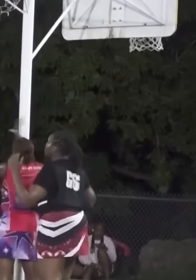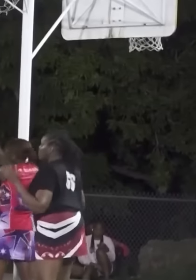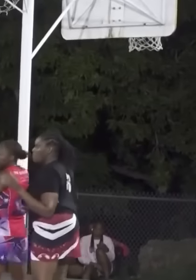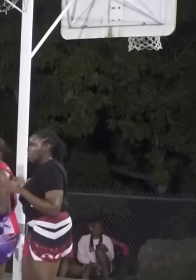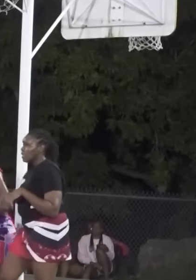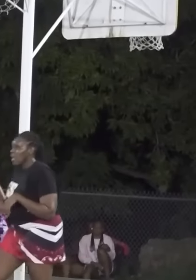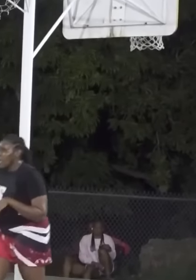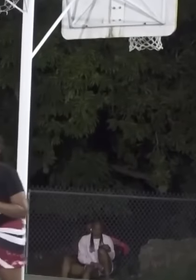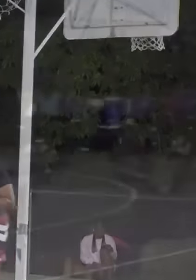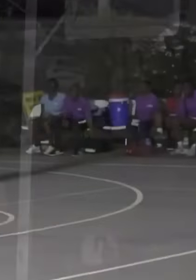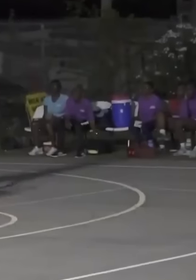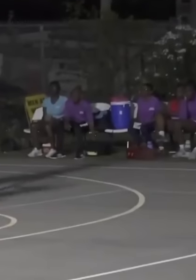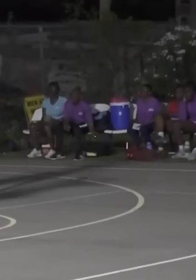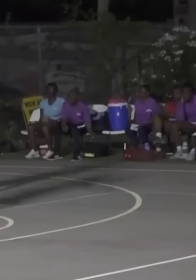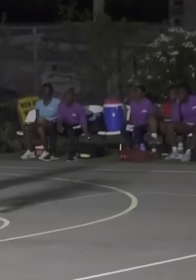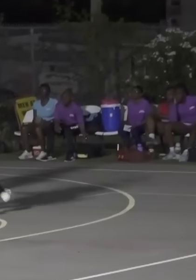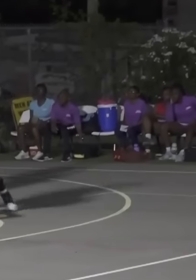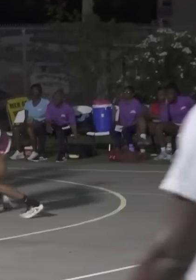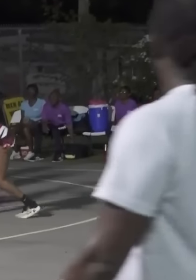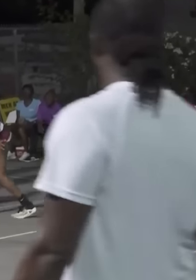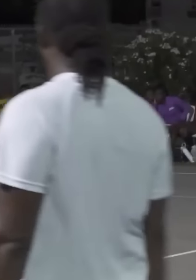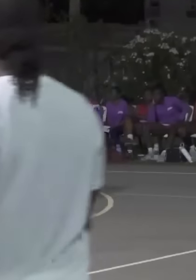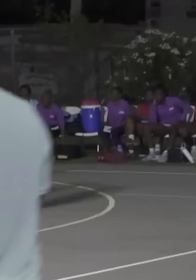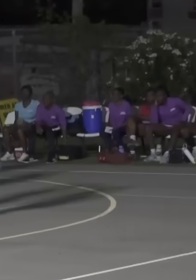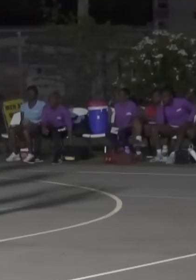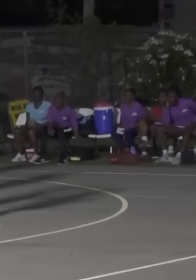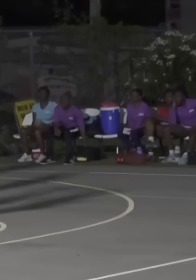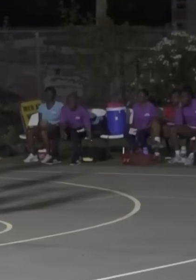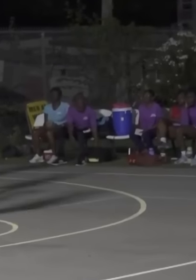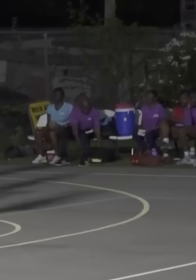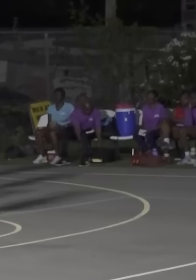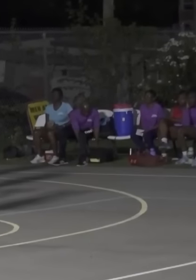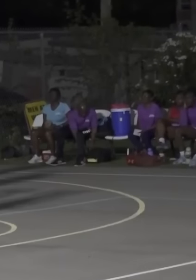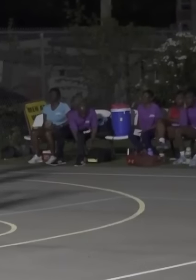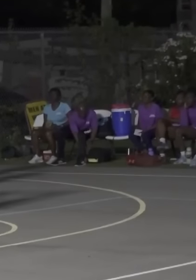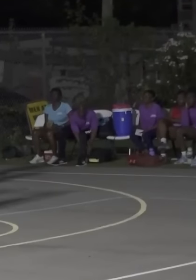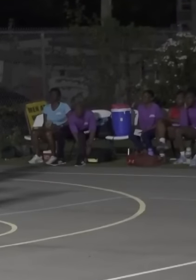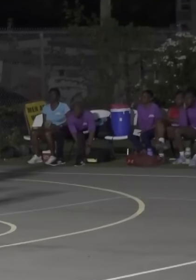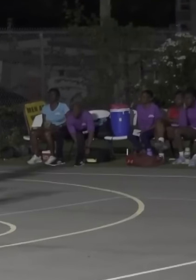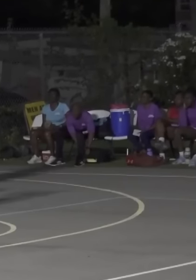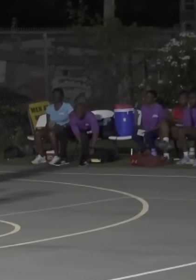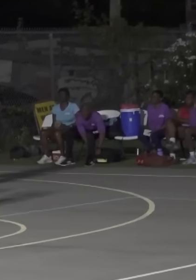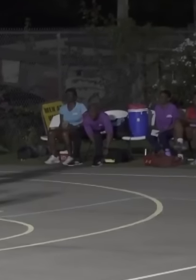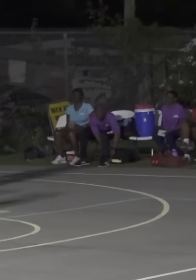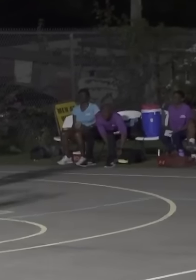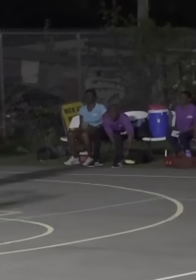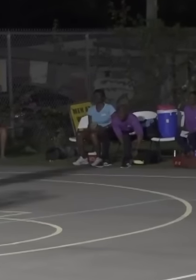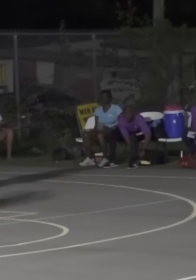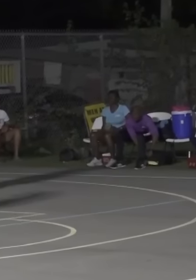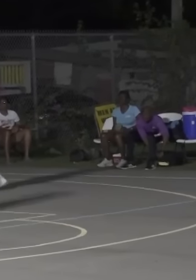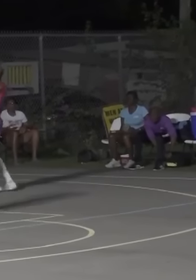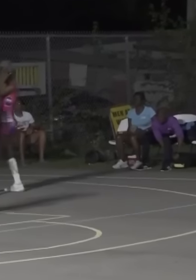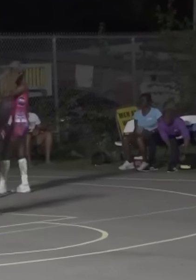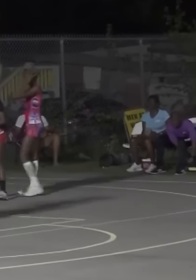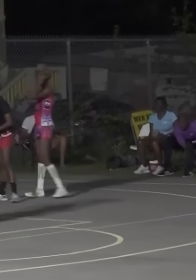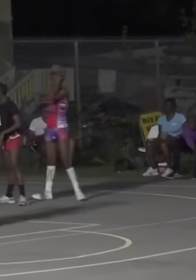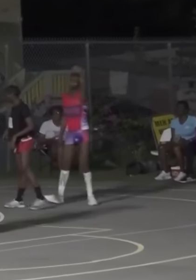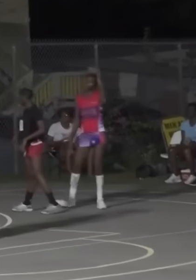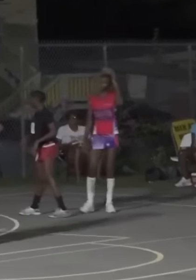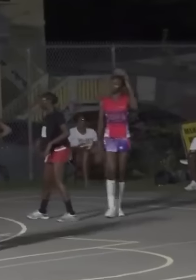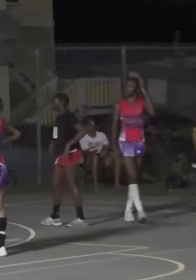be converted. This is not to say St. Barnabas were totally out of it, though the Villa defense was tight. They moved around the ball to create